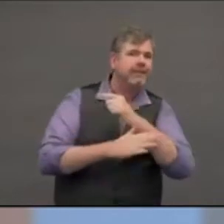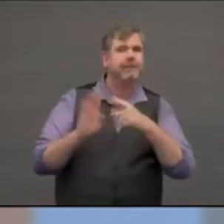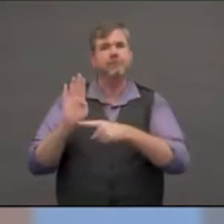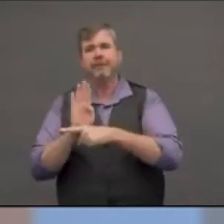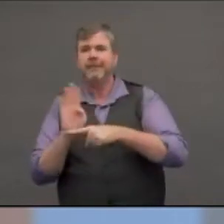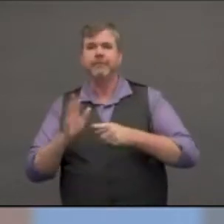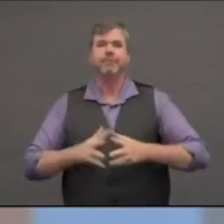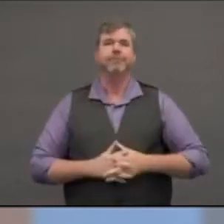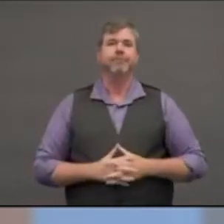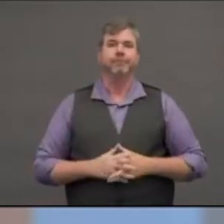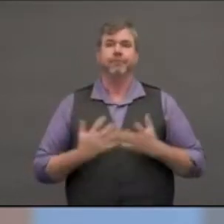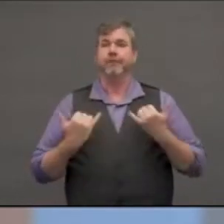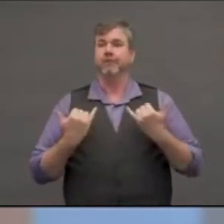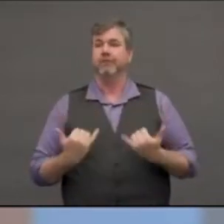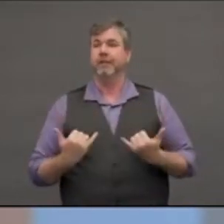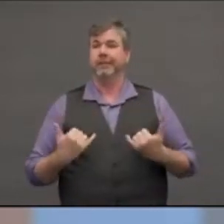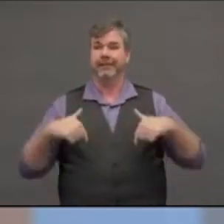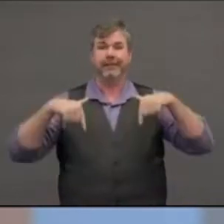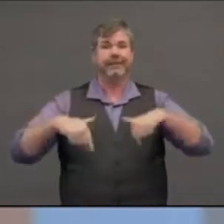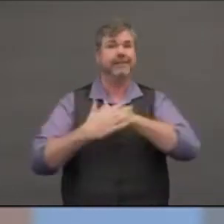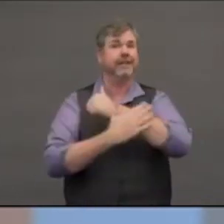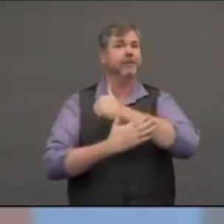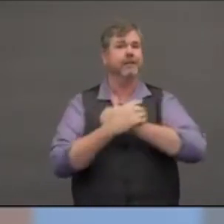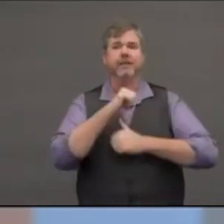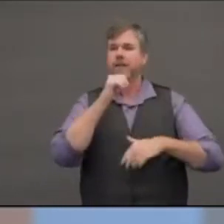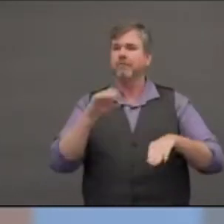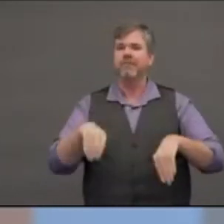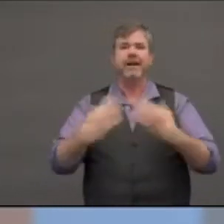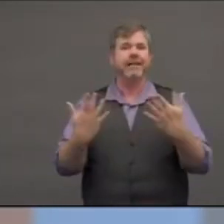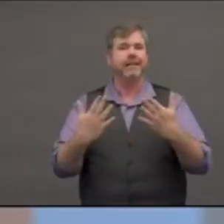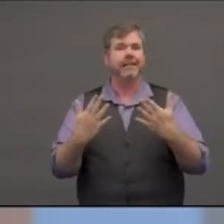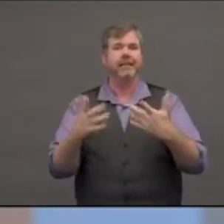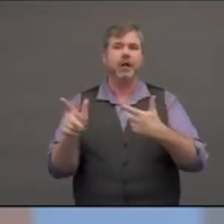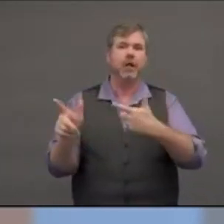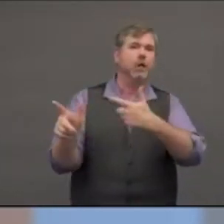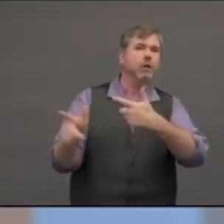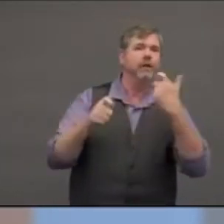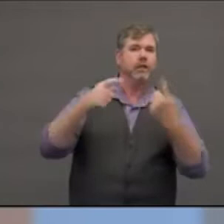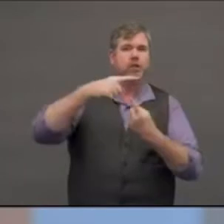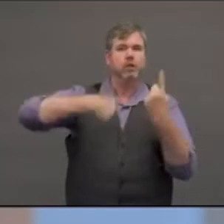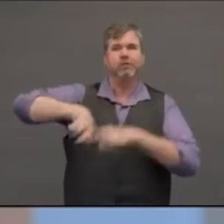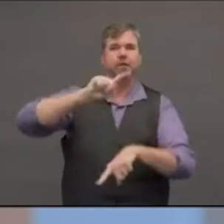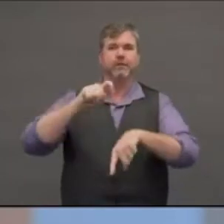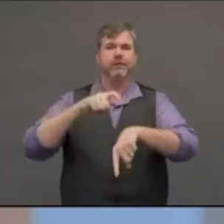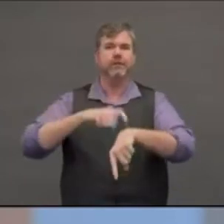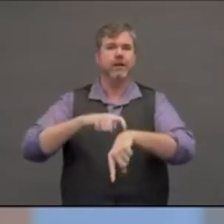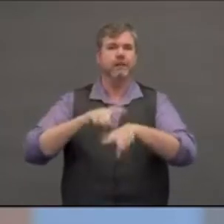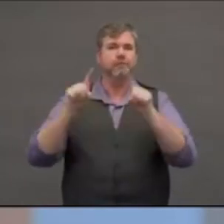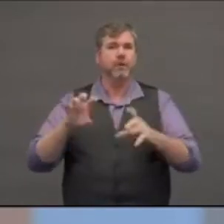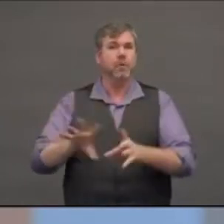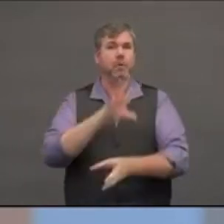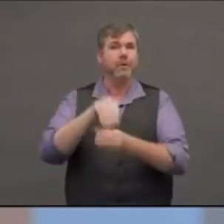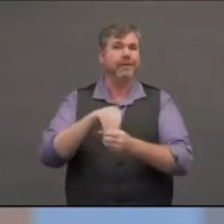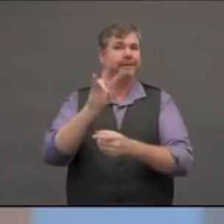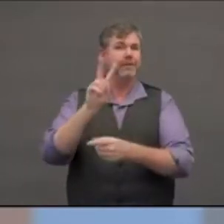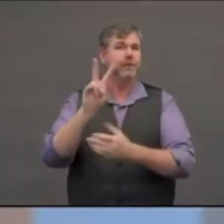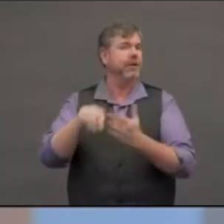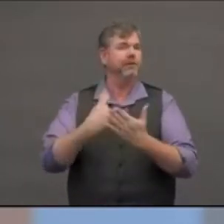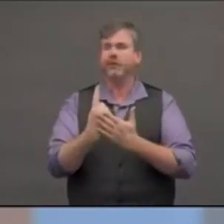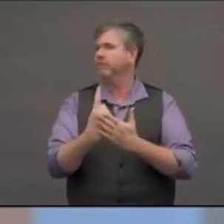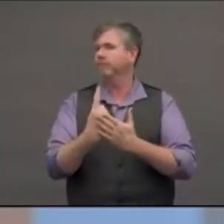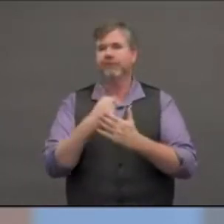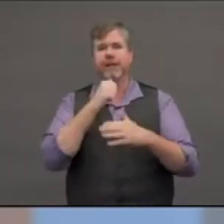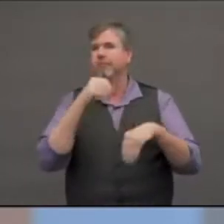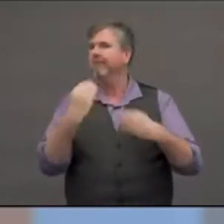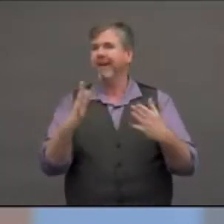At this time, the county is not providing a quick turnaround test within a 72-hour period. So we do encourage you to maybe